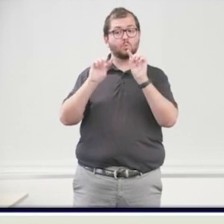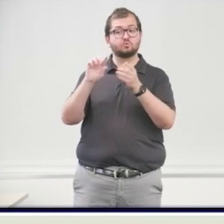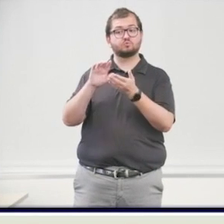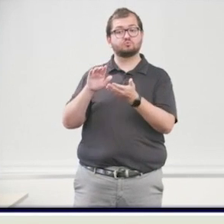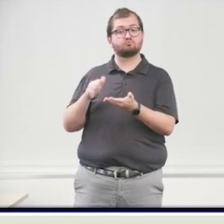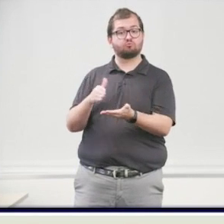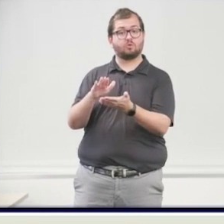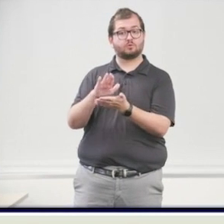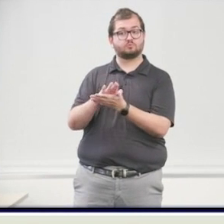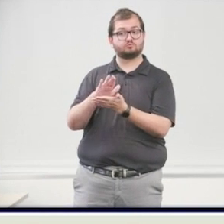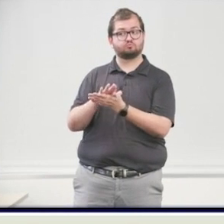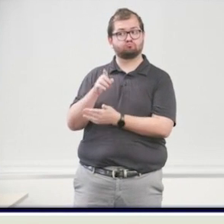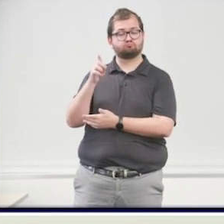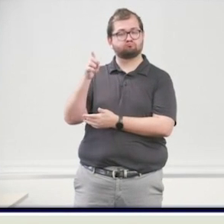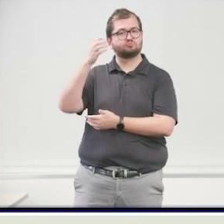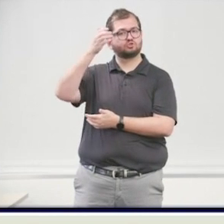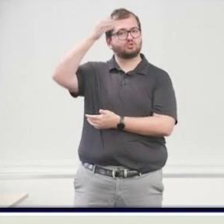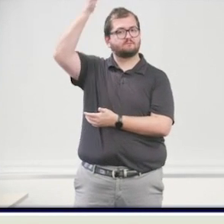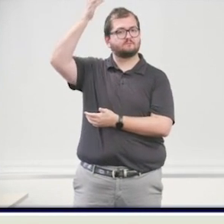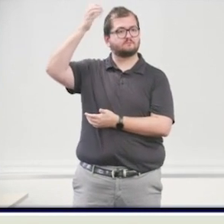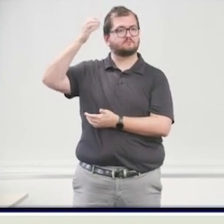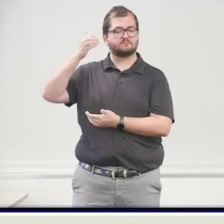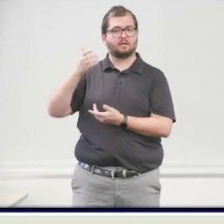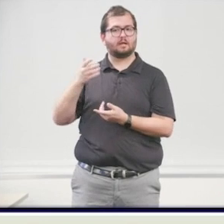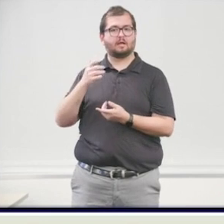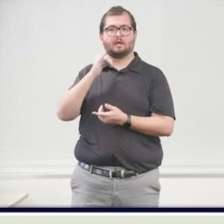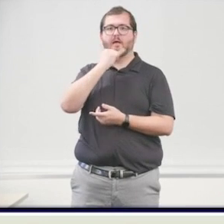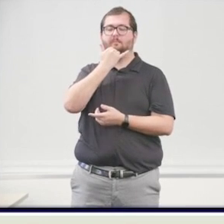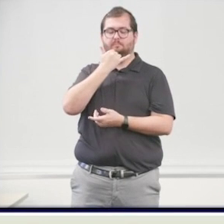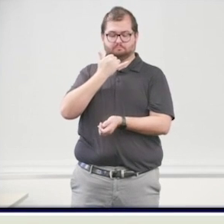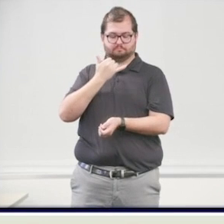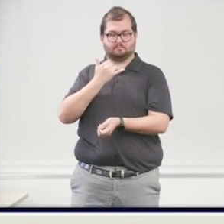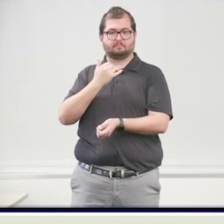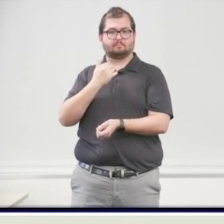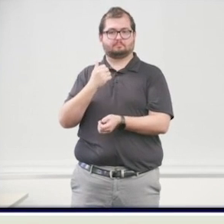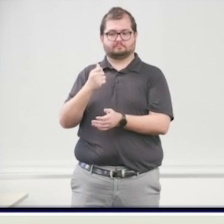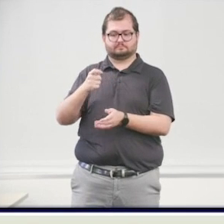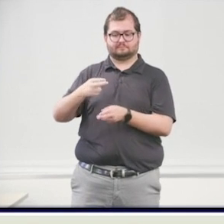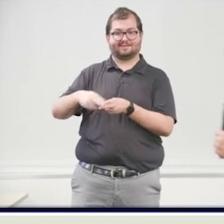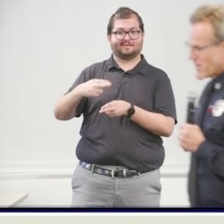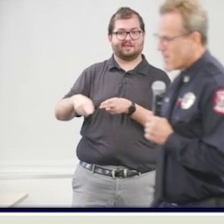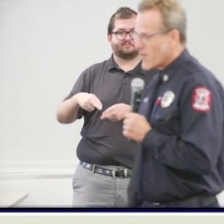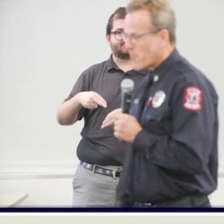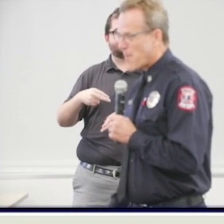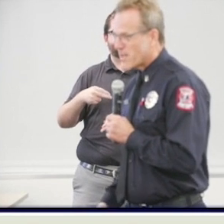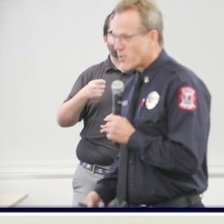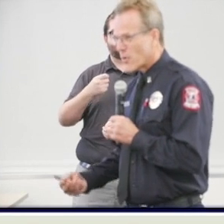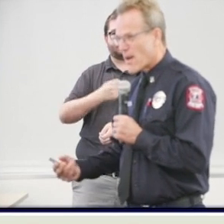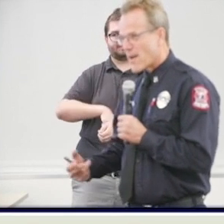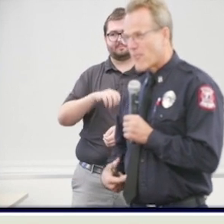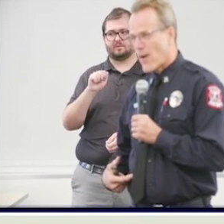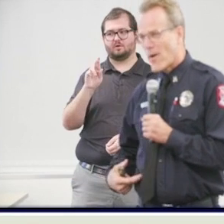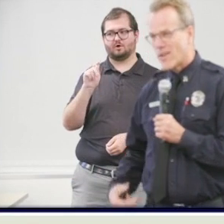where a chef accidentally cut one of his arteries. or a chef accidentally bumped